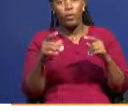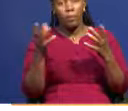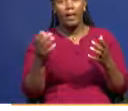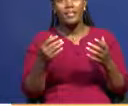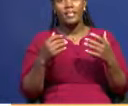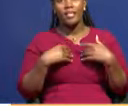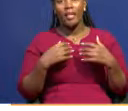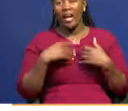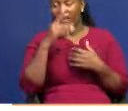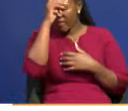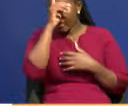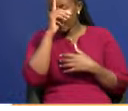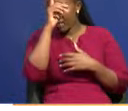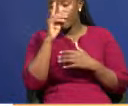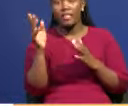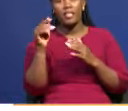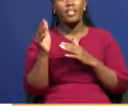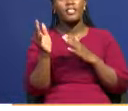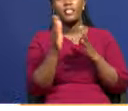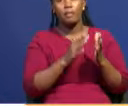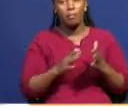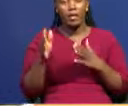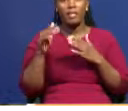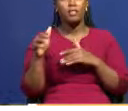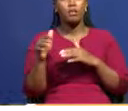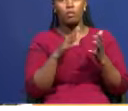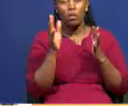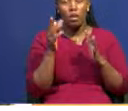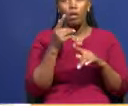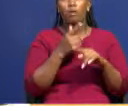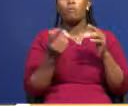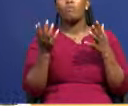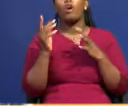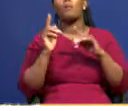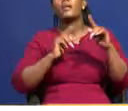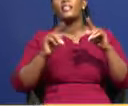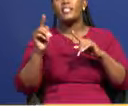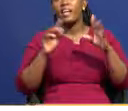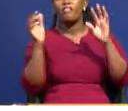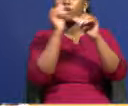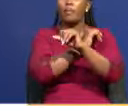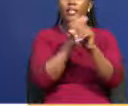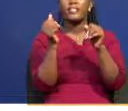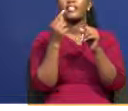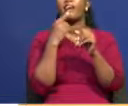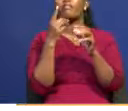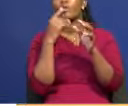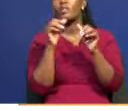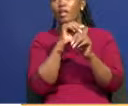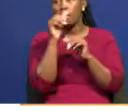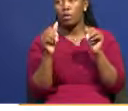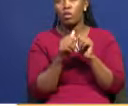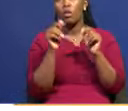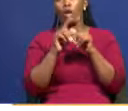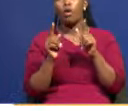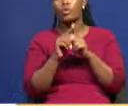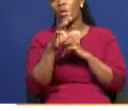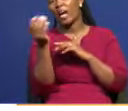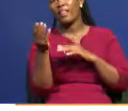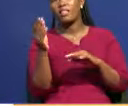serious austerity measures. Mm-hmm. Serious austerity measures. From the travels that the president has also talked about, mm-hmm. to the leakages you're talking